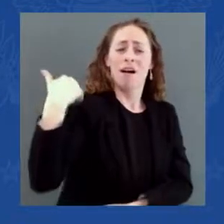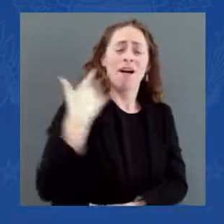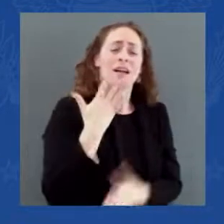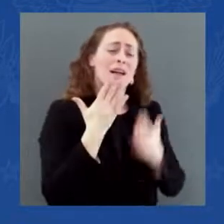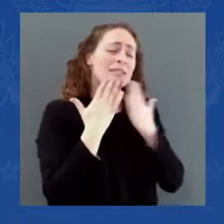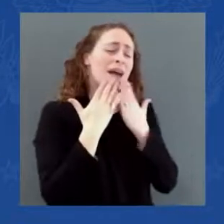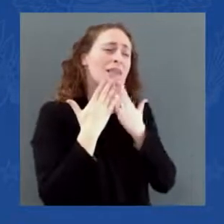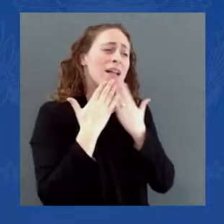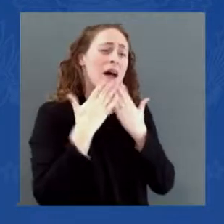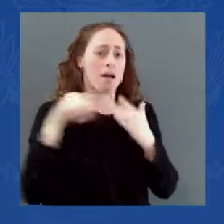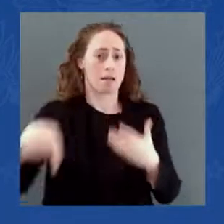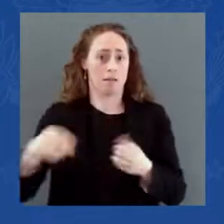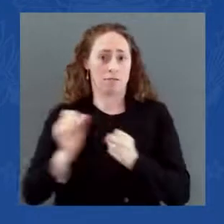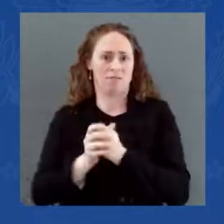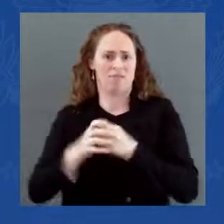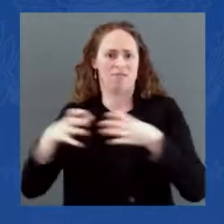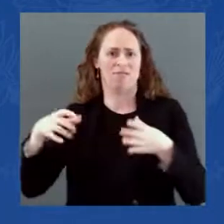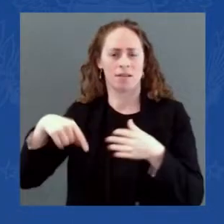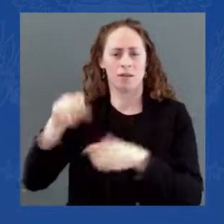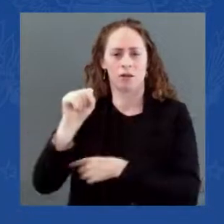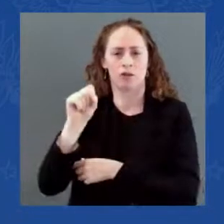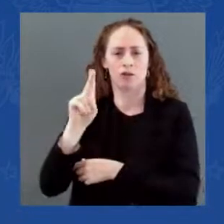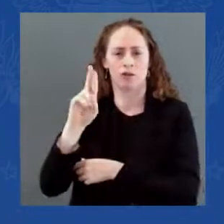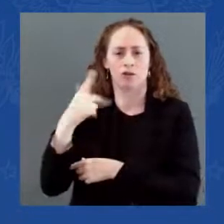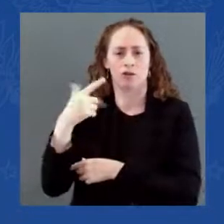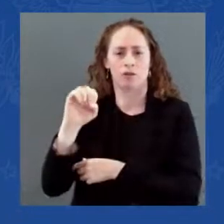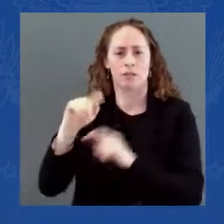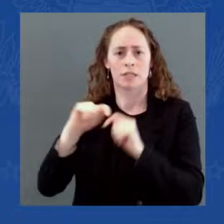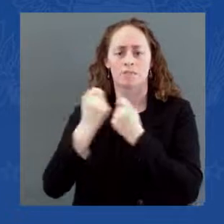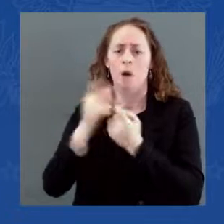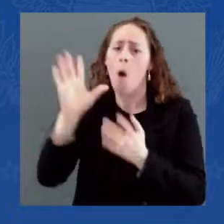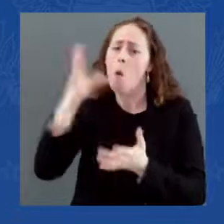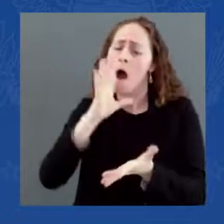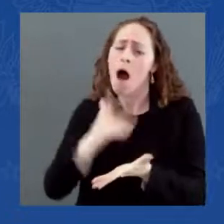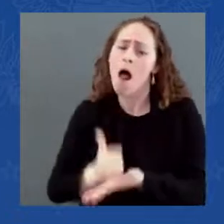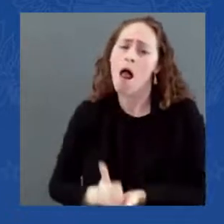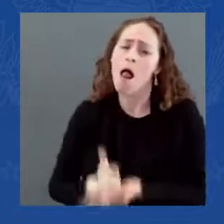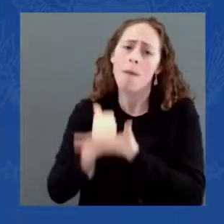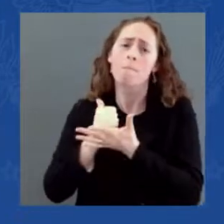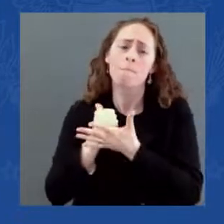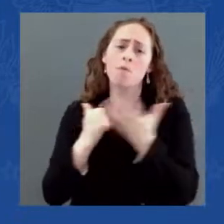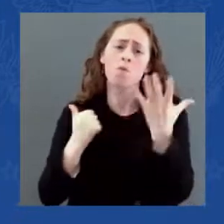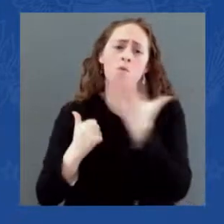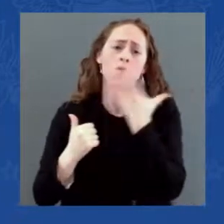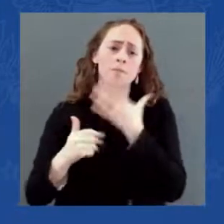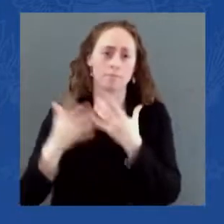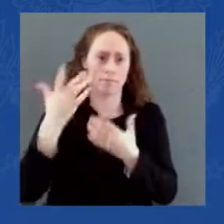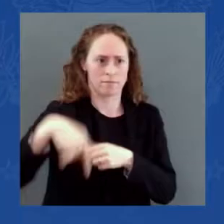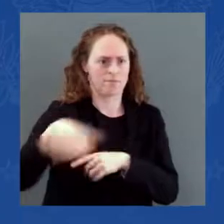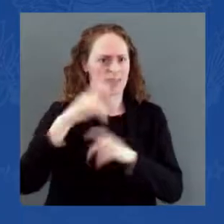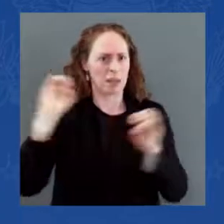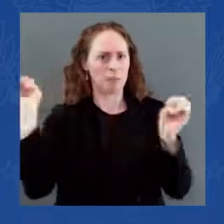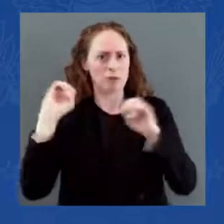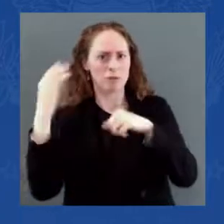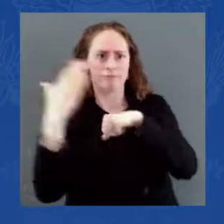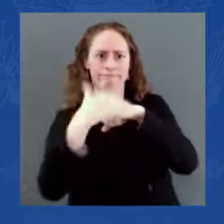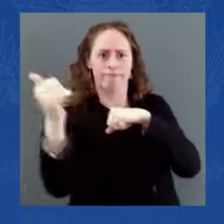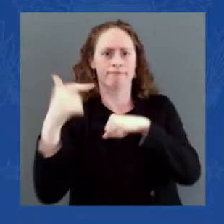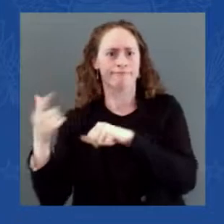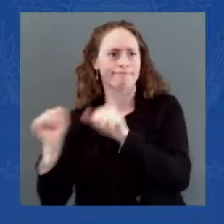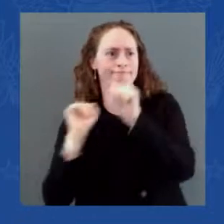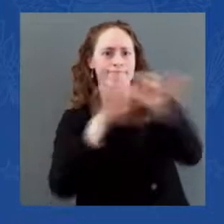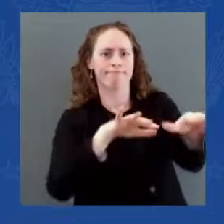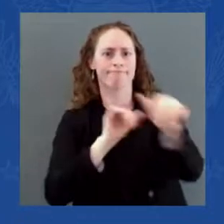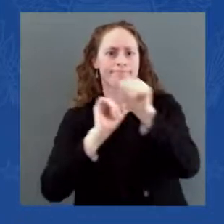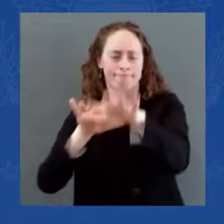know, they just can't make it without it. What we're going to do, I'll speak to this in more detail in a second. The fifth thing we're doing, we're